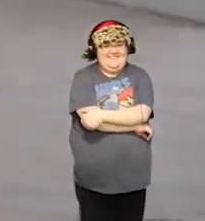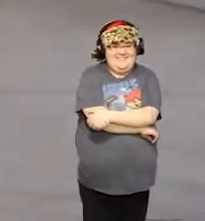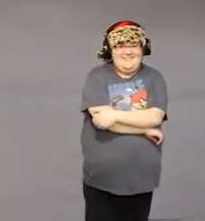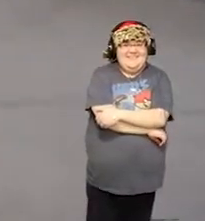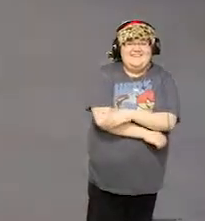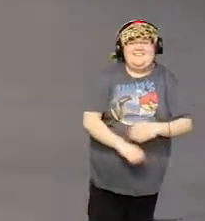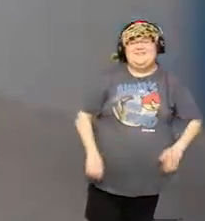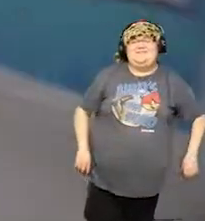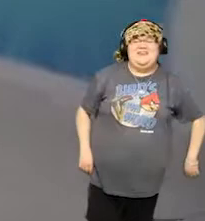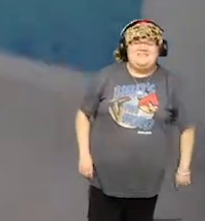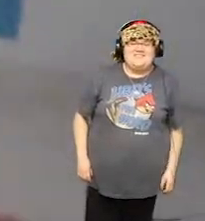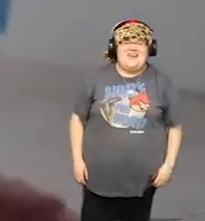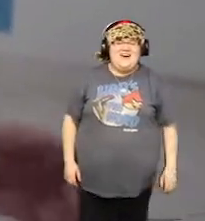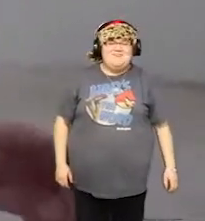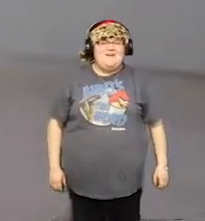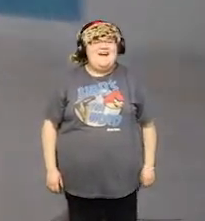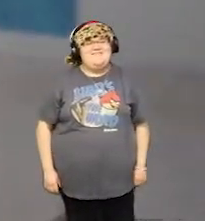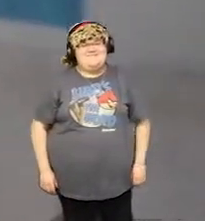bro!